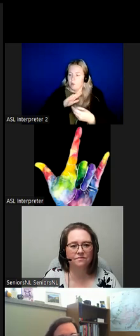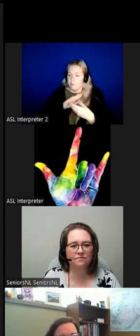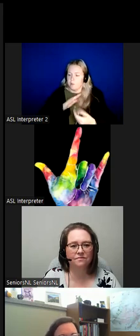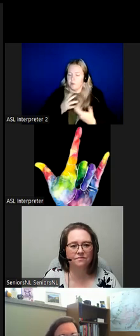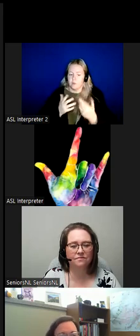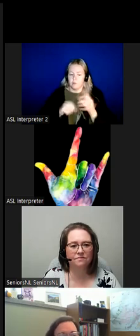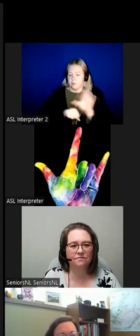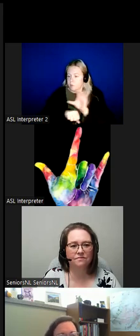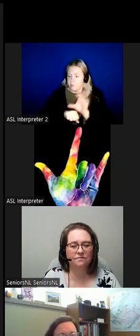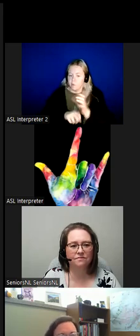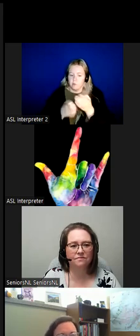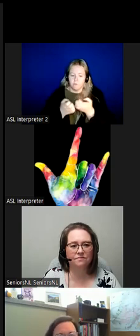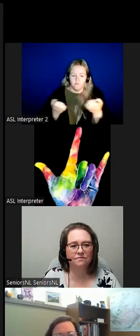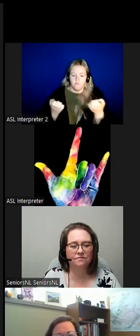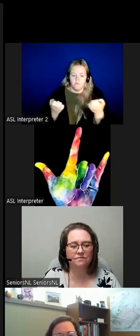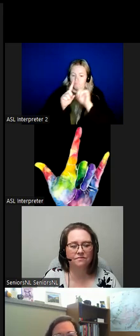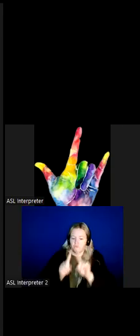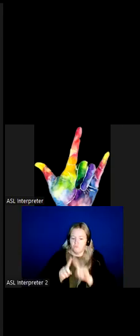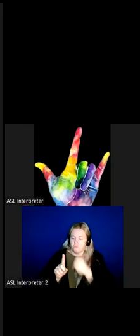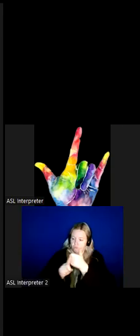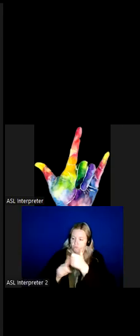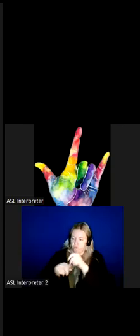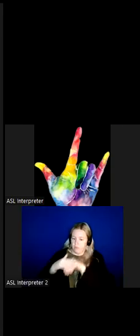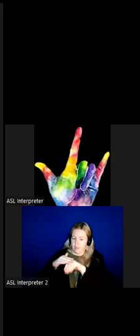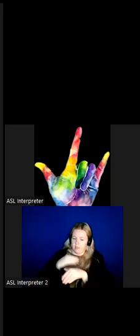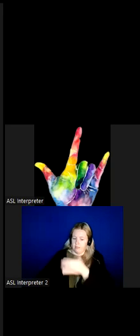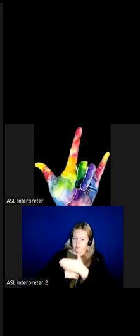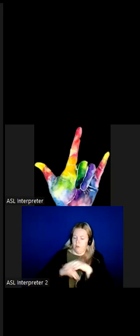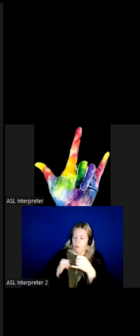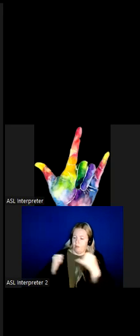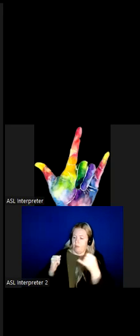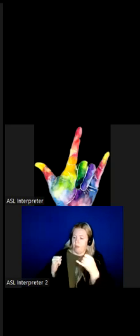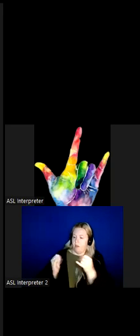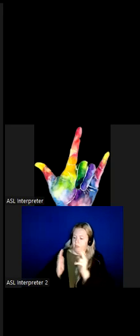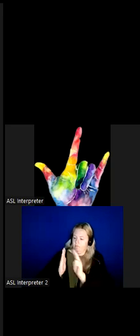and you can access to the items in the online catalog as well. And some of the